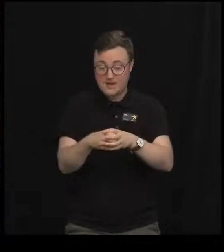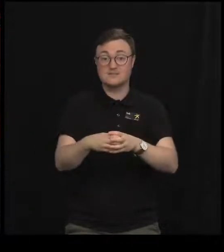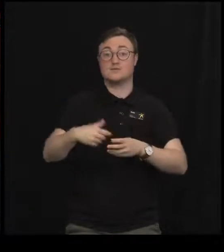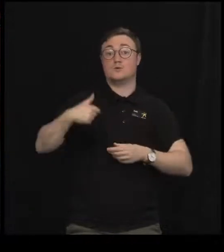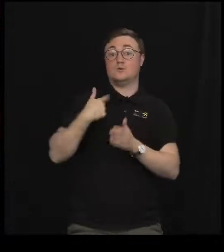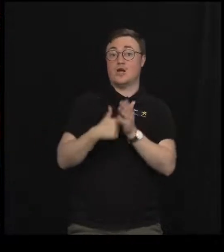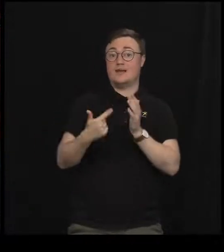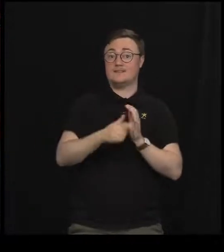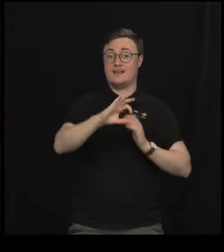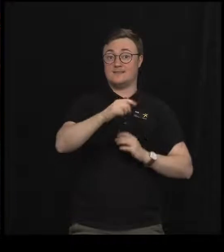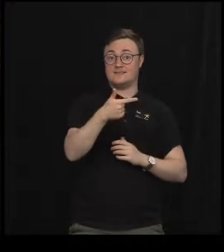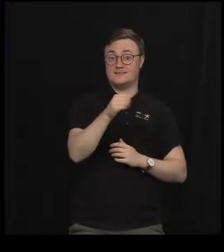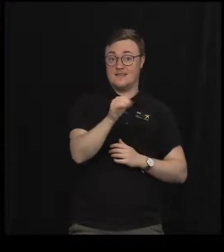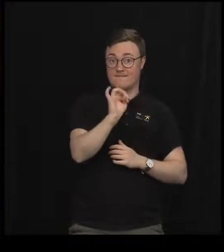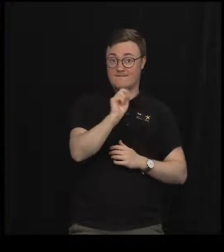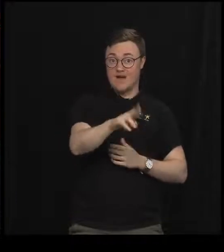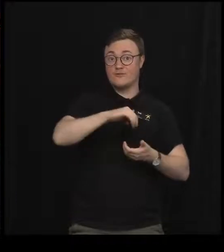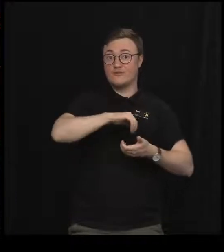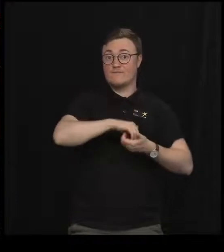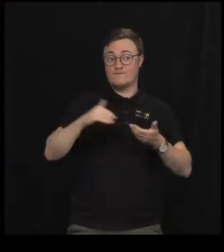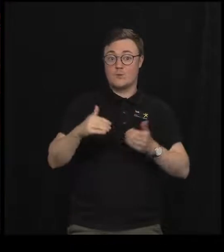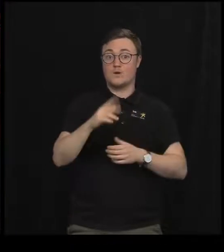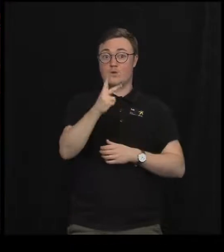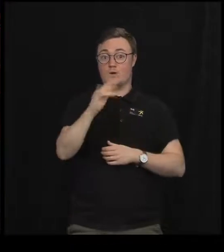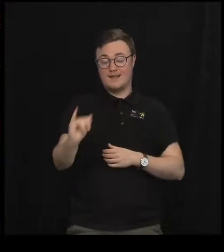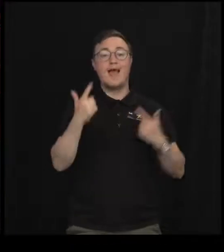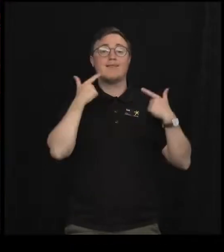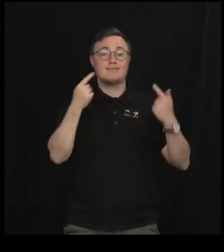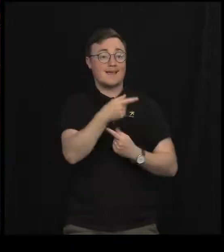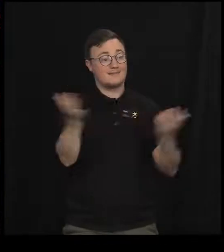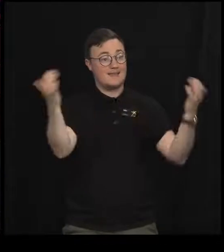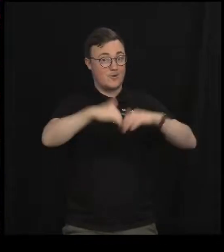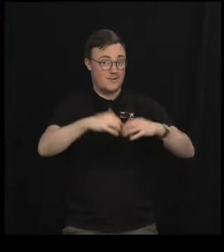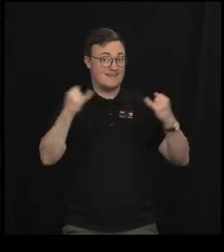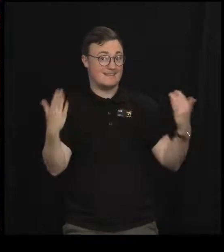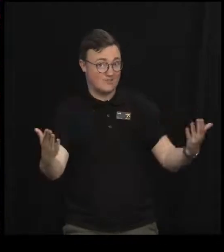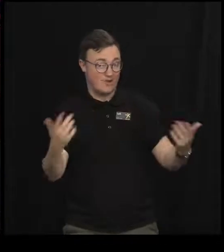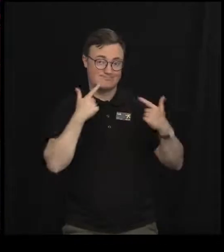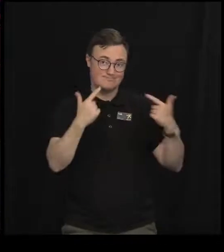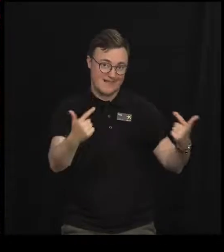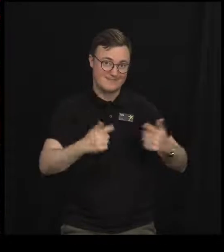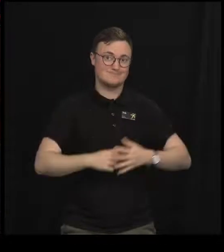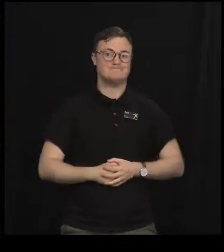from Karolinska Institutet and UNICEF, and thank you very much for tuning in today and to coming here.